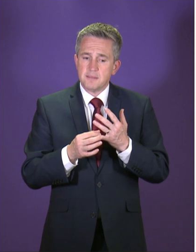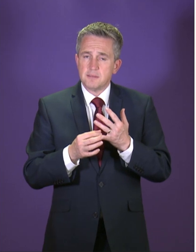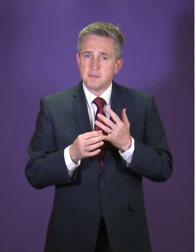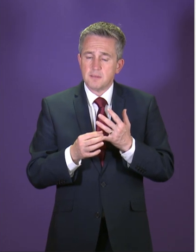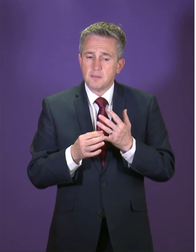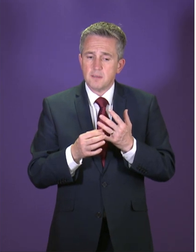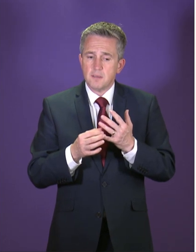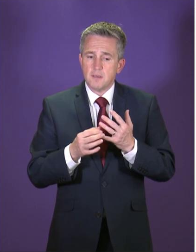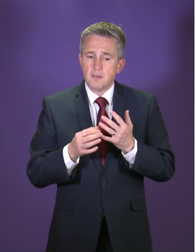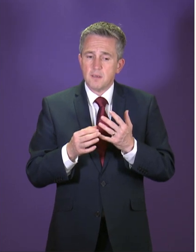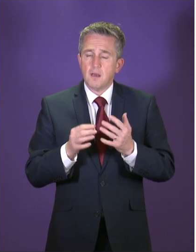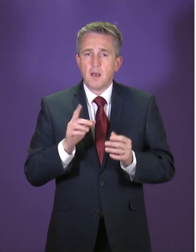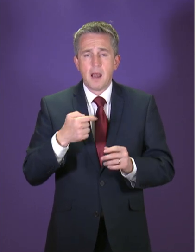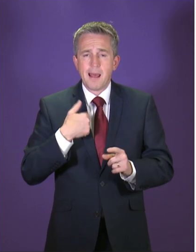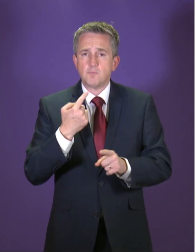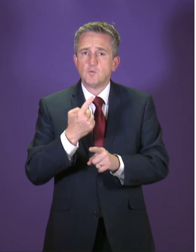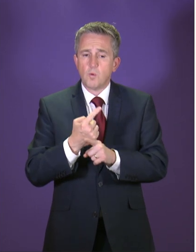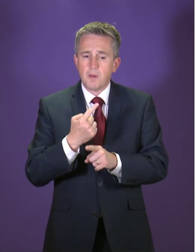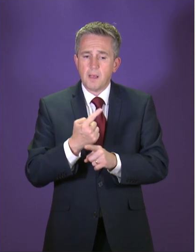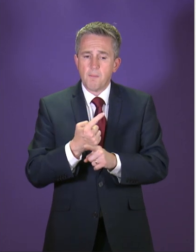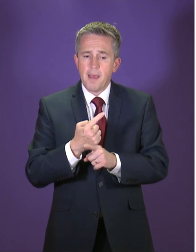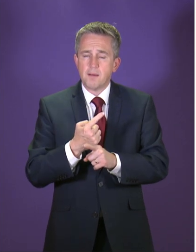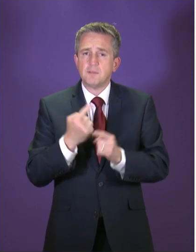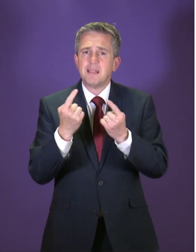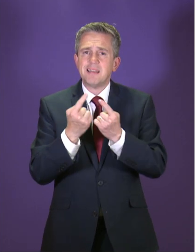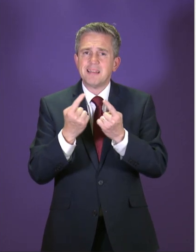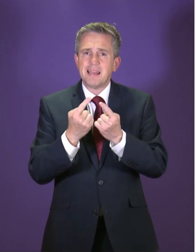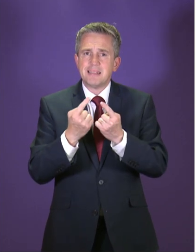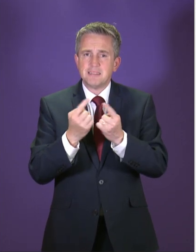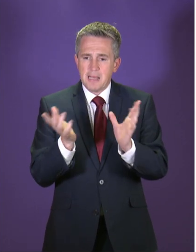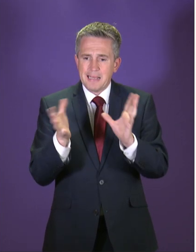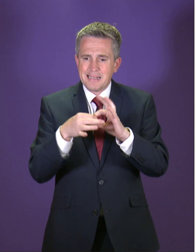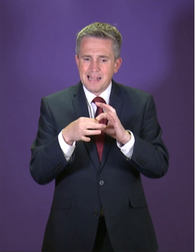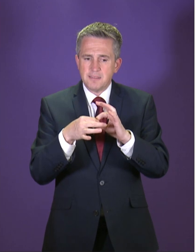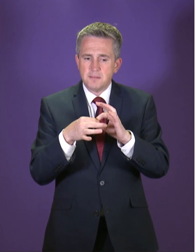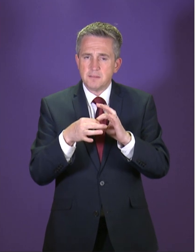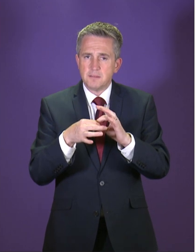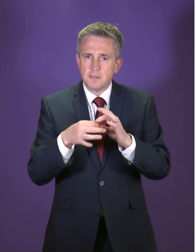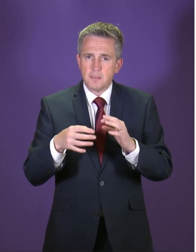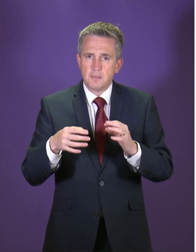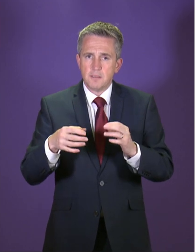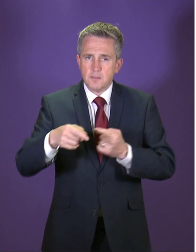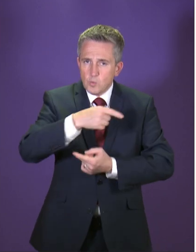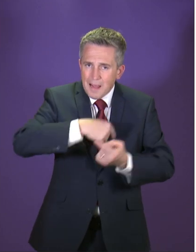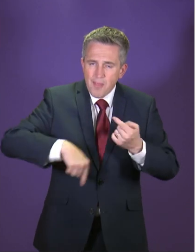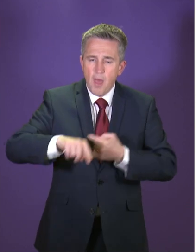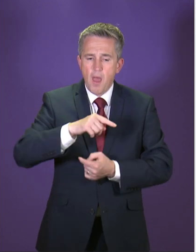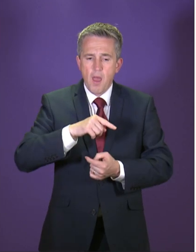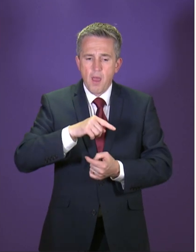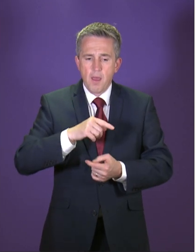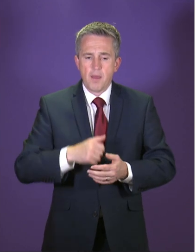these factors I'm talking about, the one that binds us together, the brotherhoodness, the receptiveness.